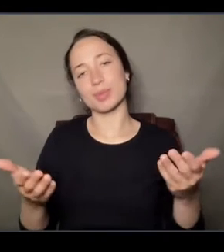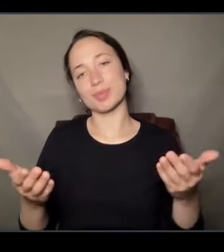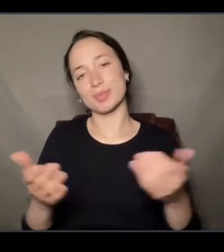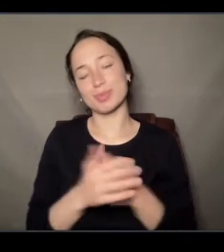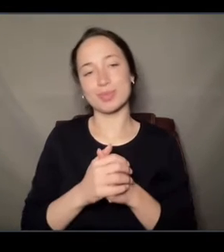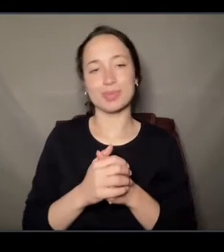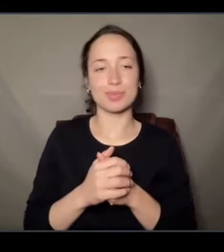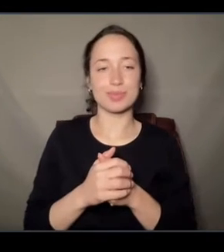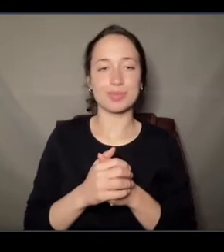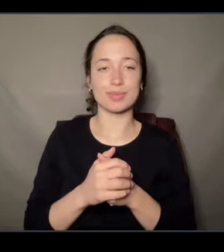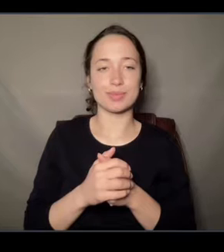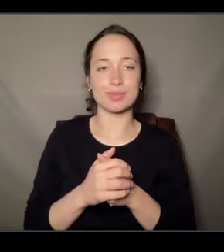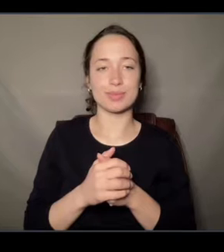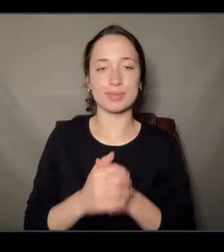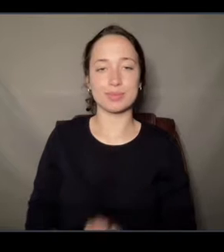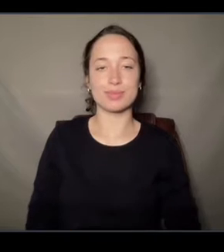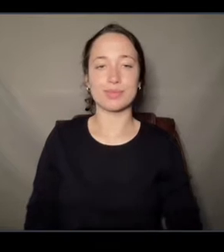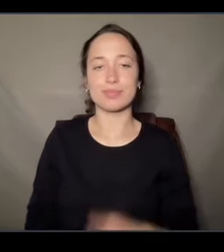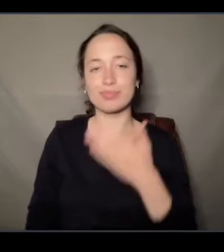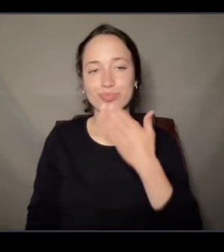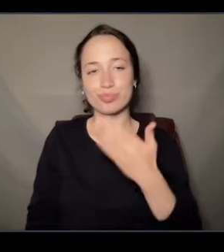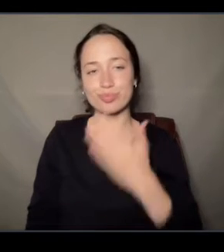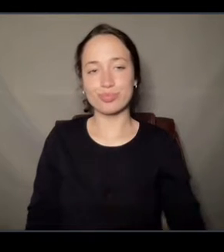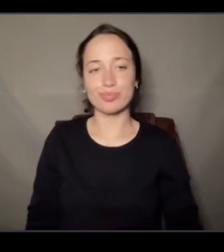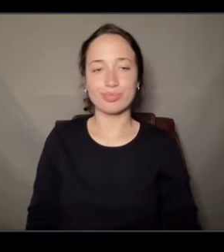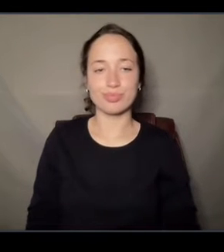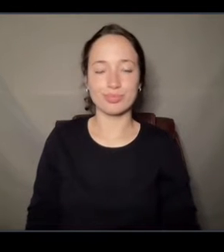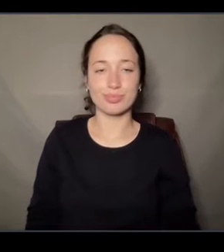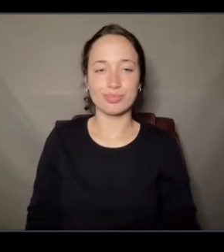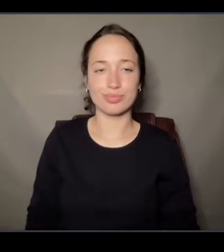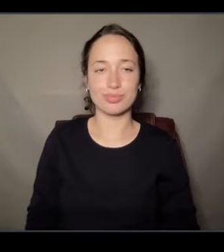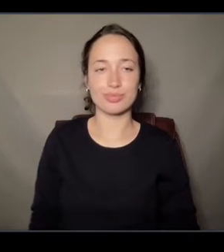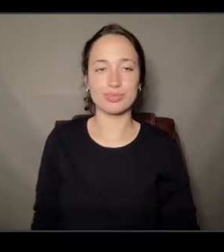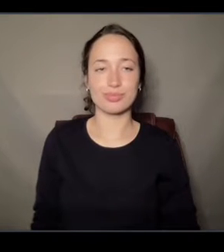welcome. Thank you. So good to be here.